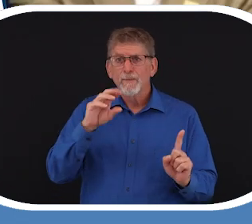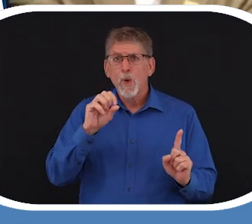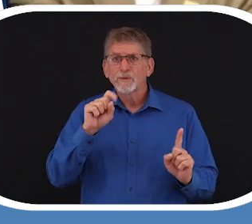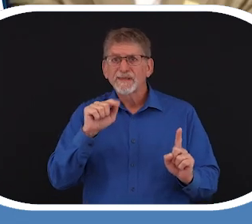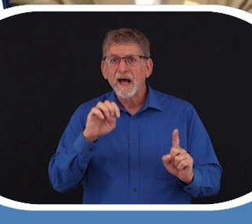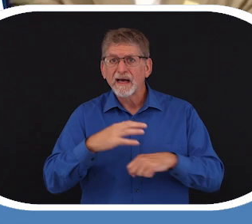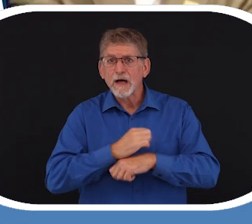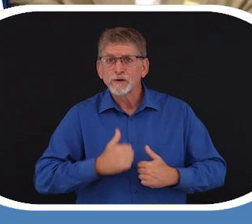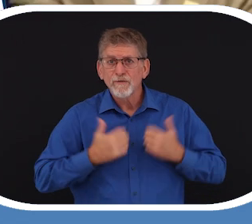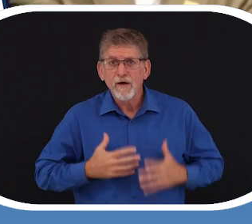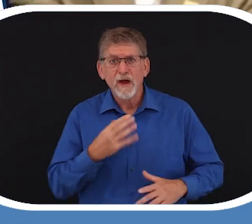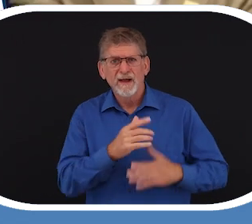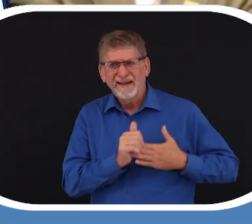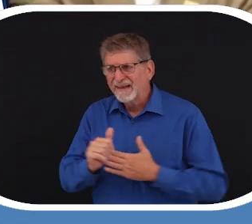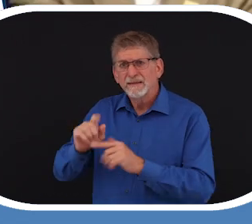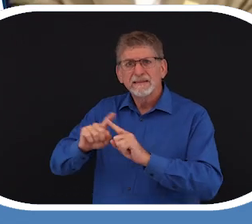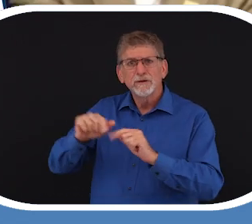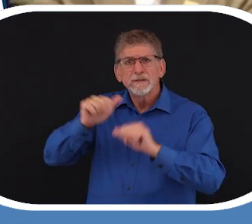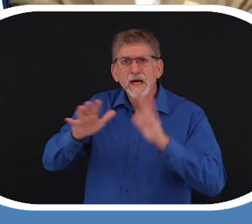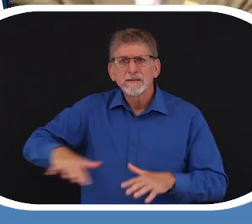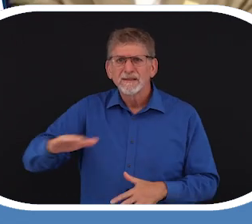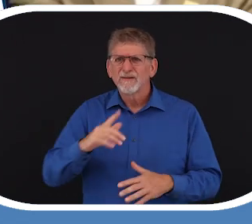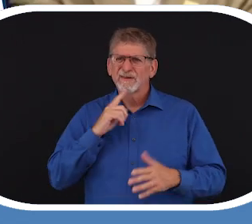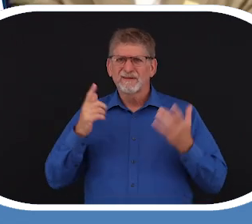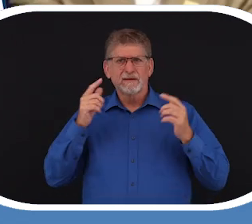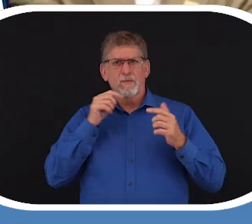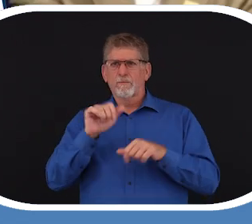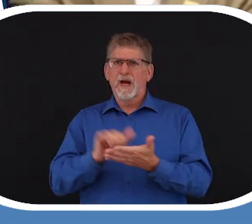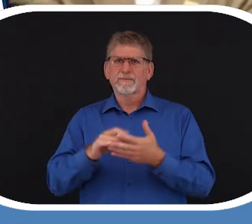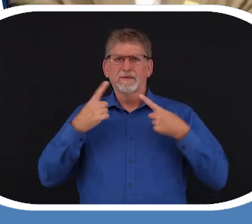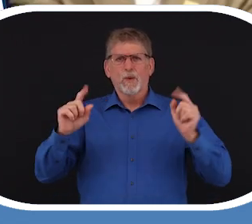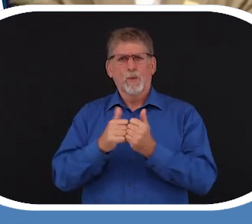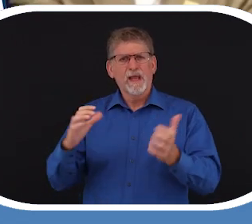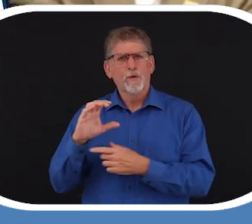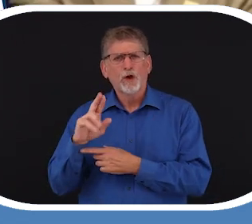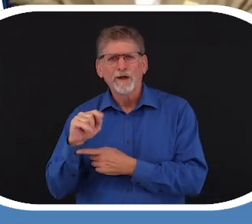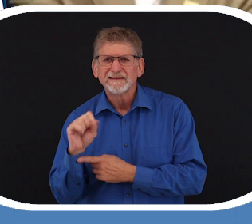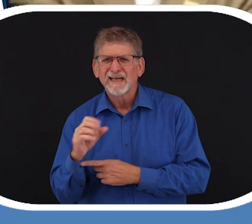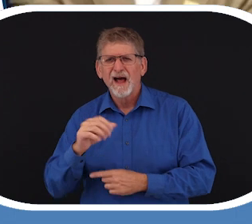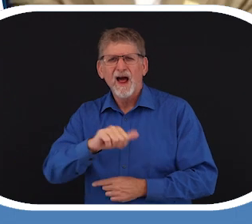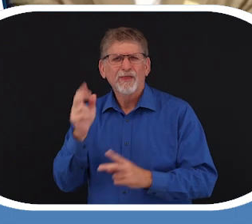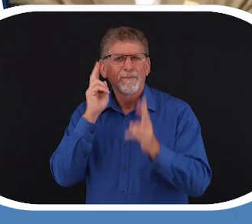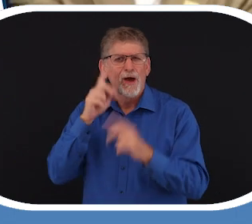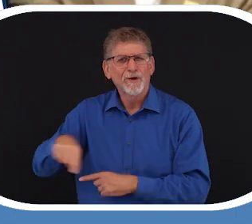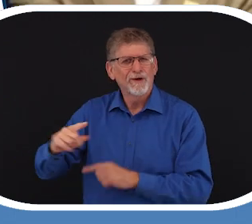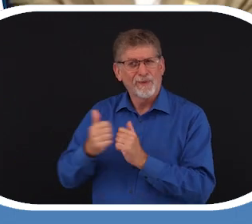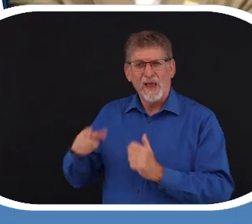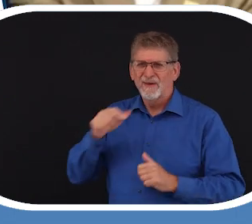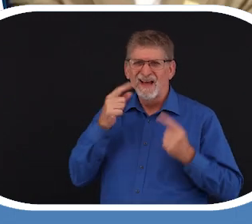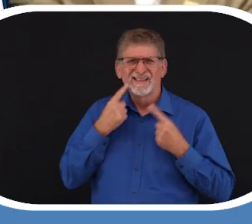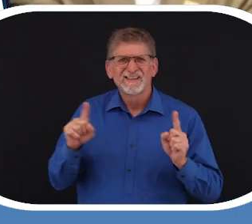one of the lead citizen scientists. We would definitely not have been able to do that without Kurt and the other barbers working with us to say how we can continue to